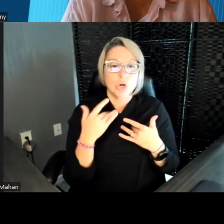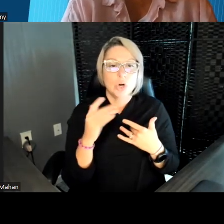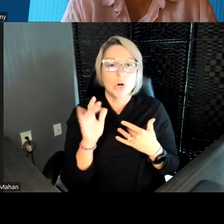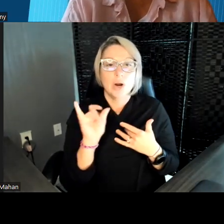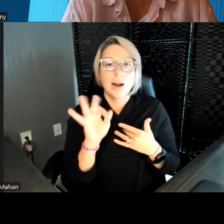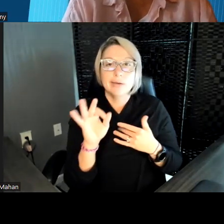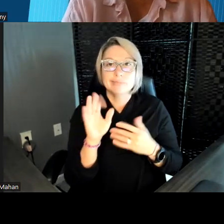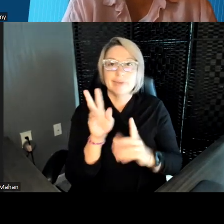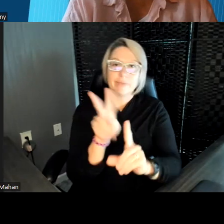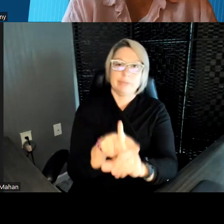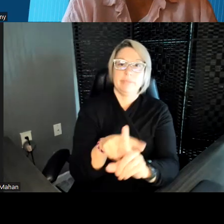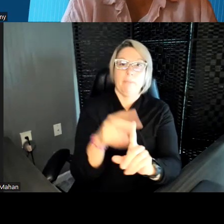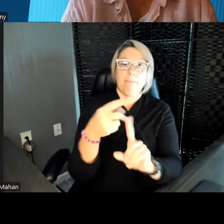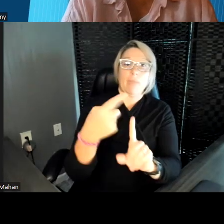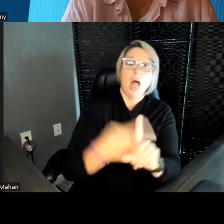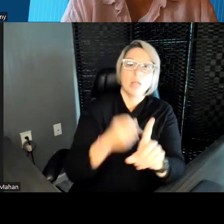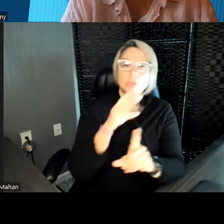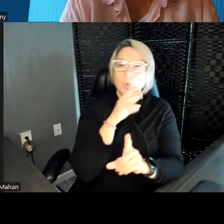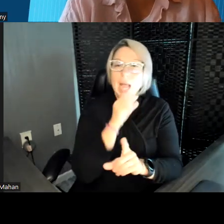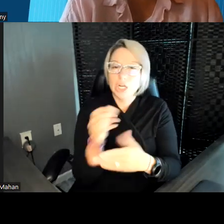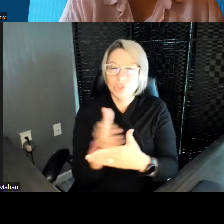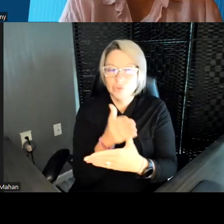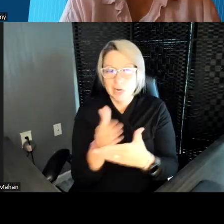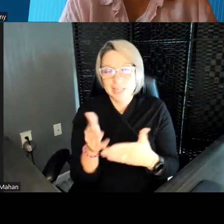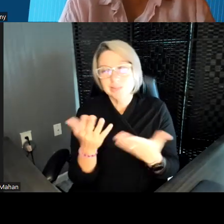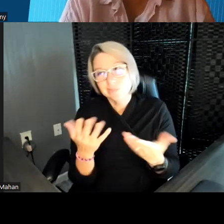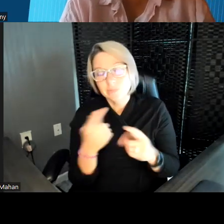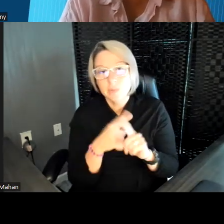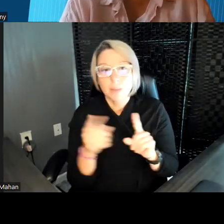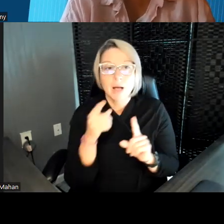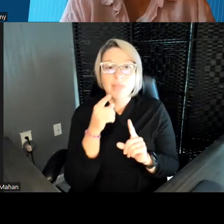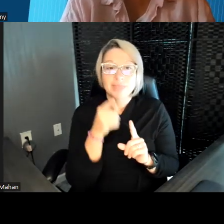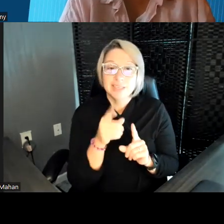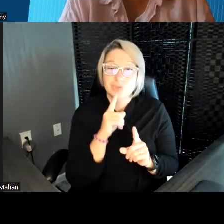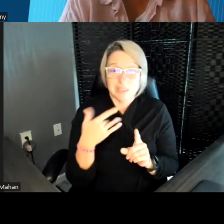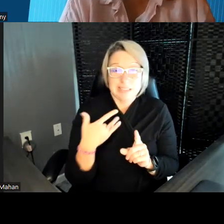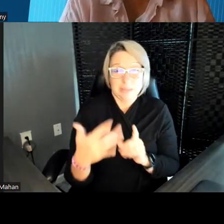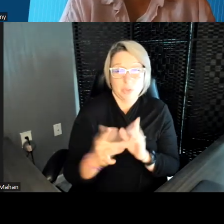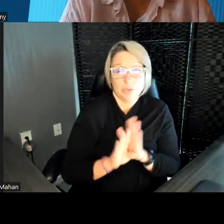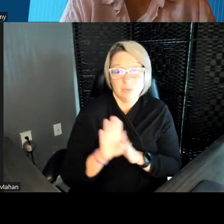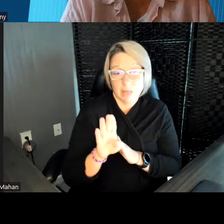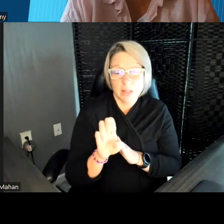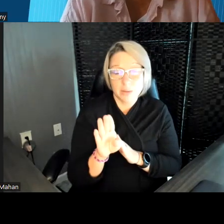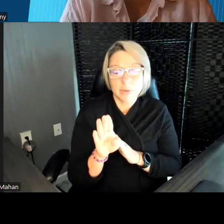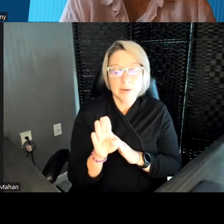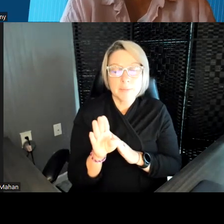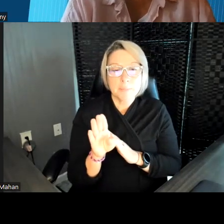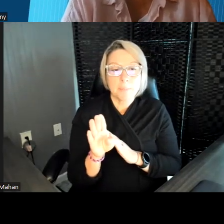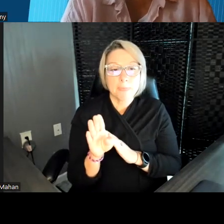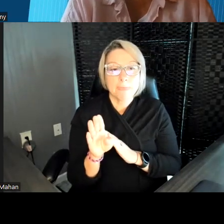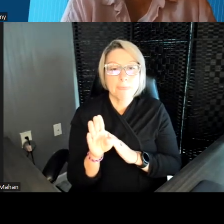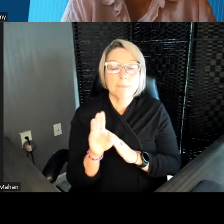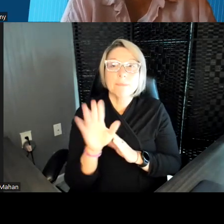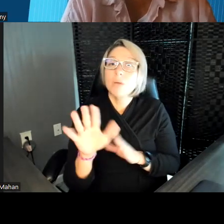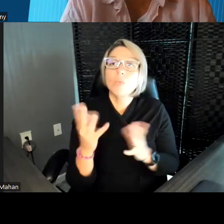or, age ranges, but this is truly typical development. But I will say to you, what if we were talking